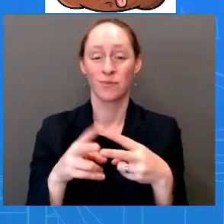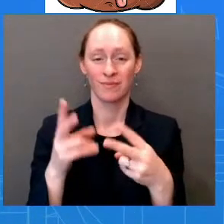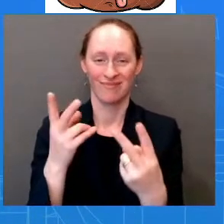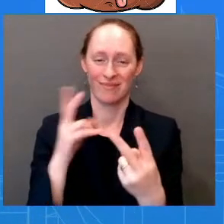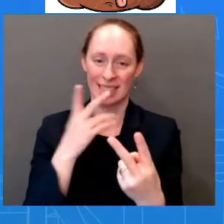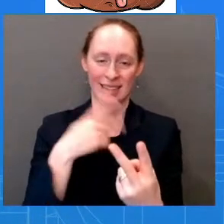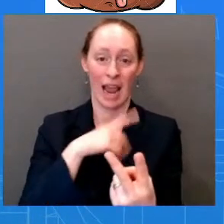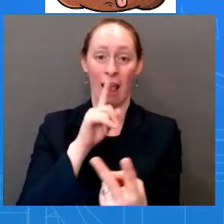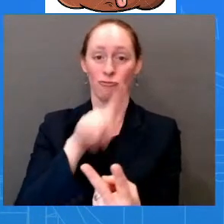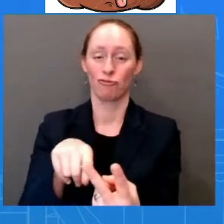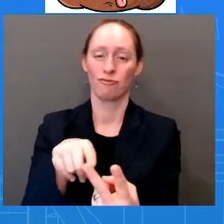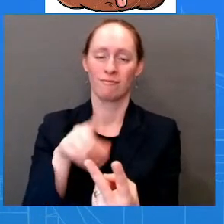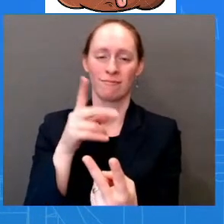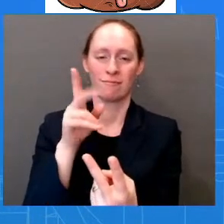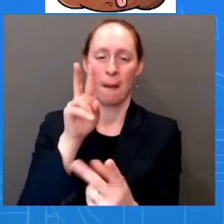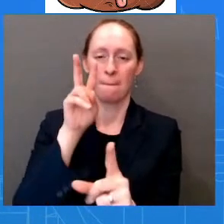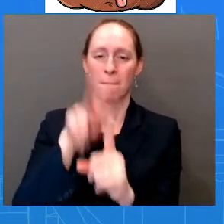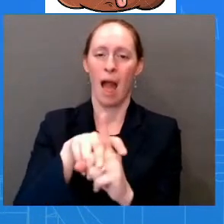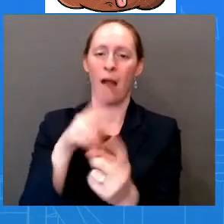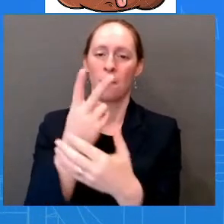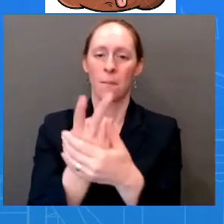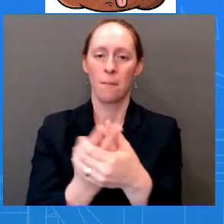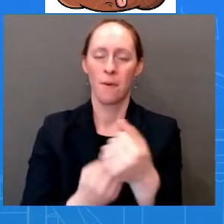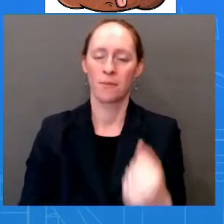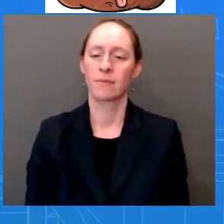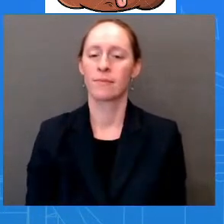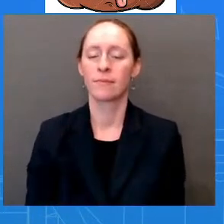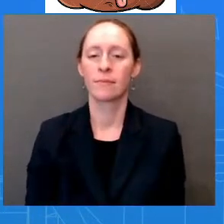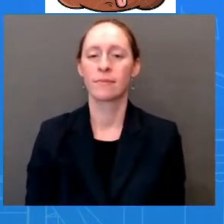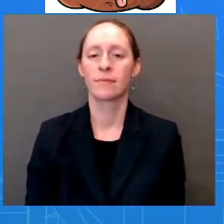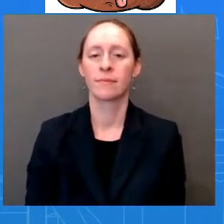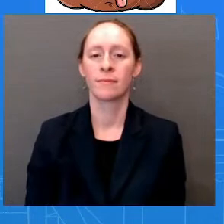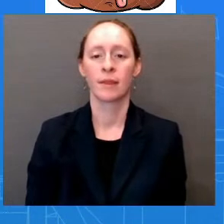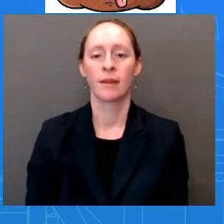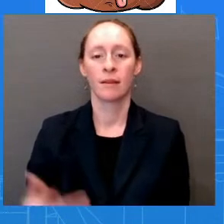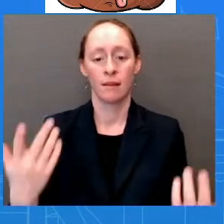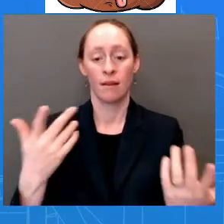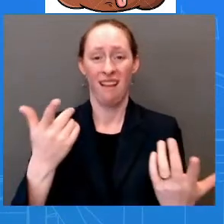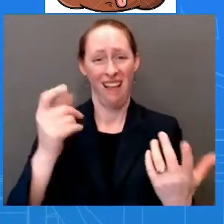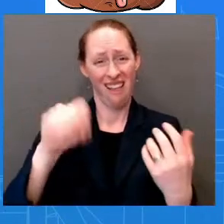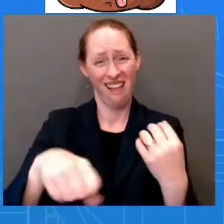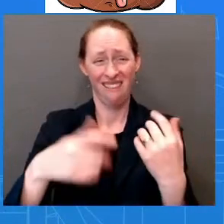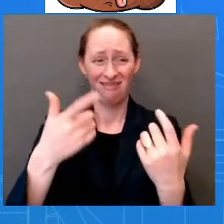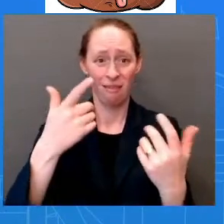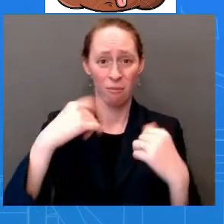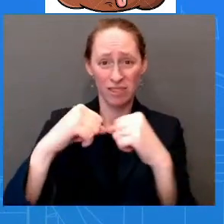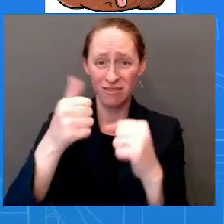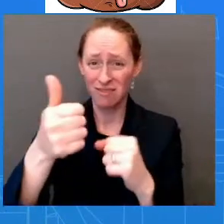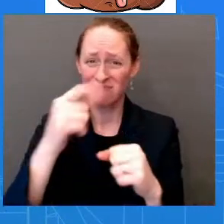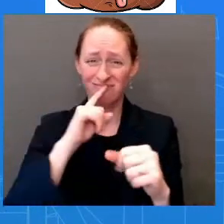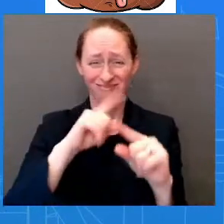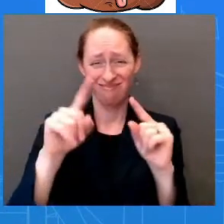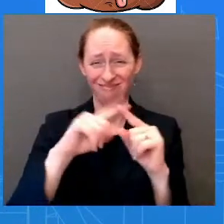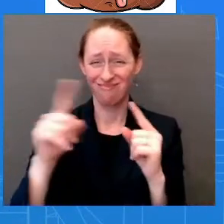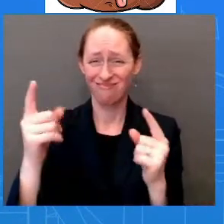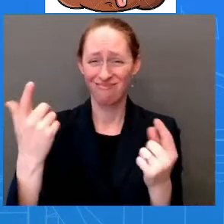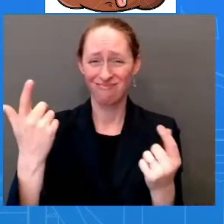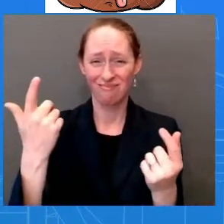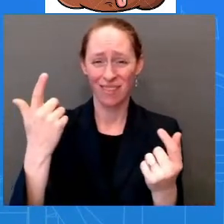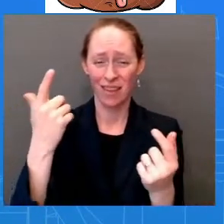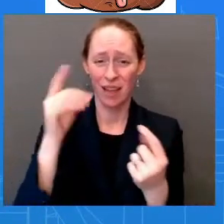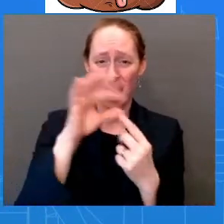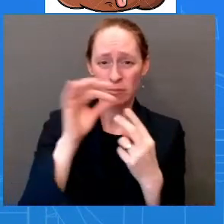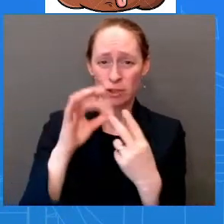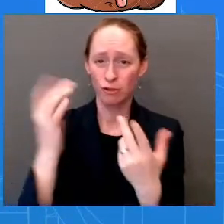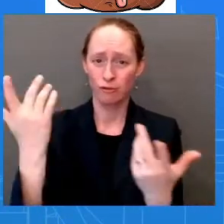actions we can take to protect ourselves. So there's a whole... Different levels of fear. Is one of them. Now, we're not talking... How scared are